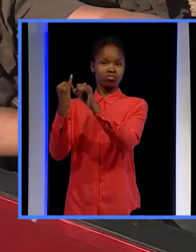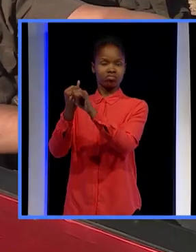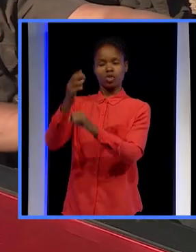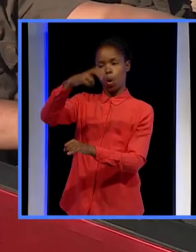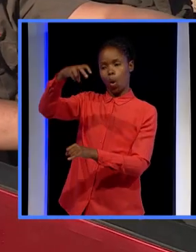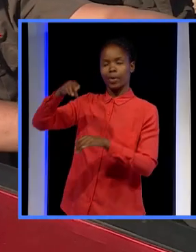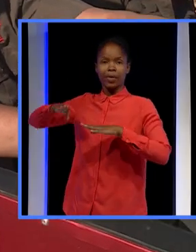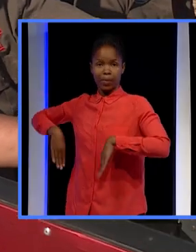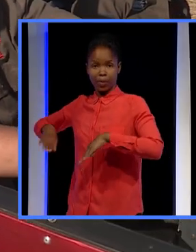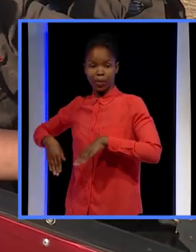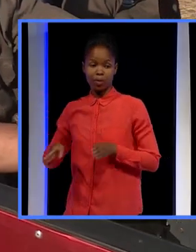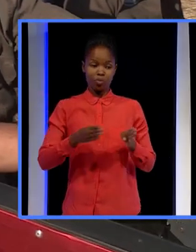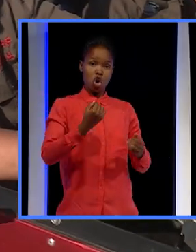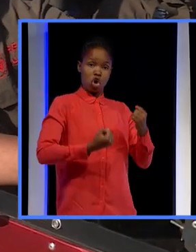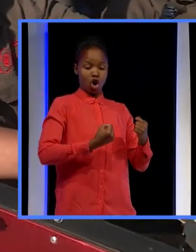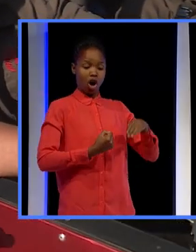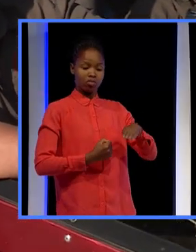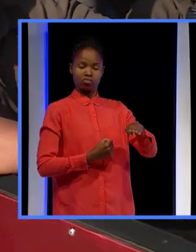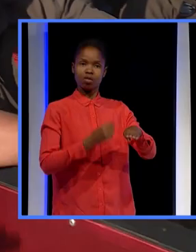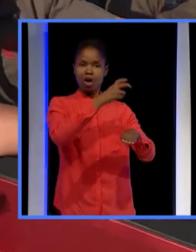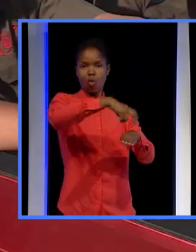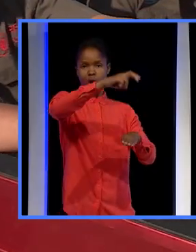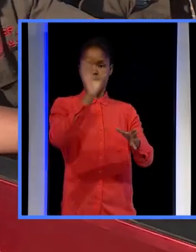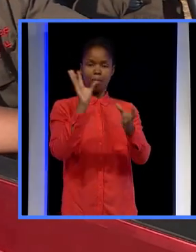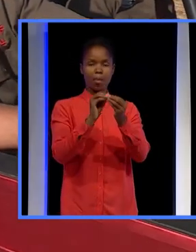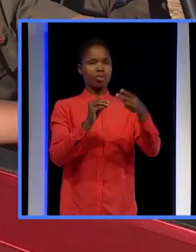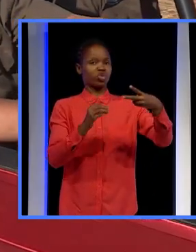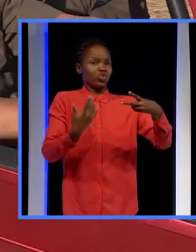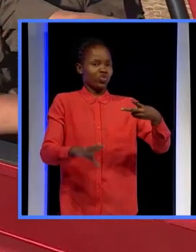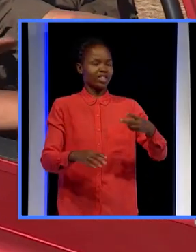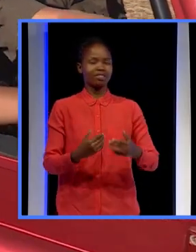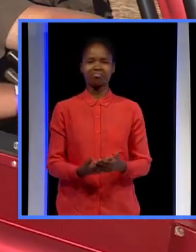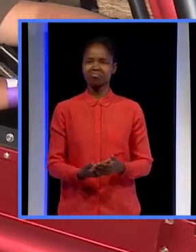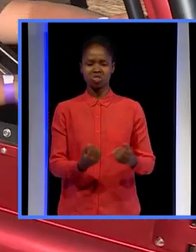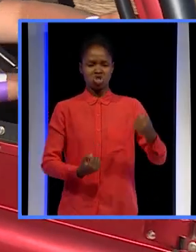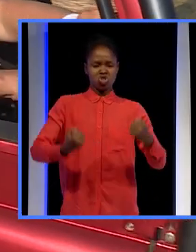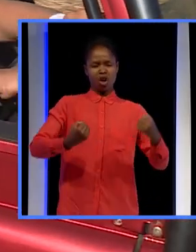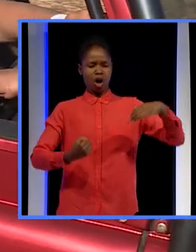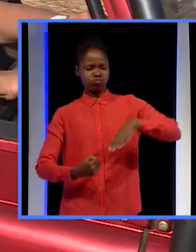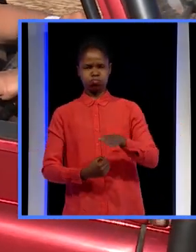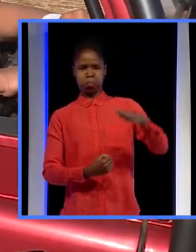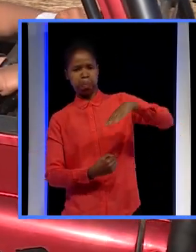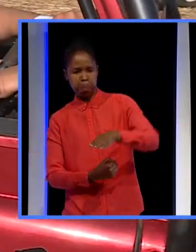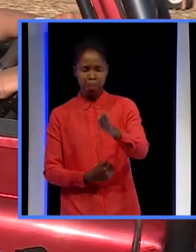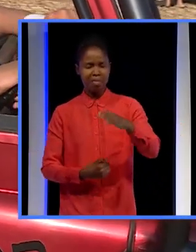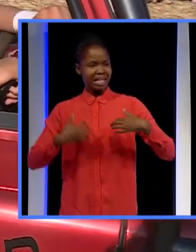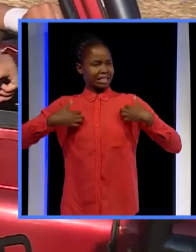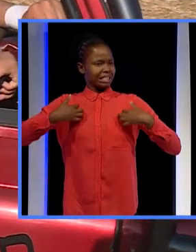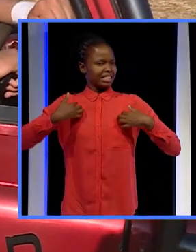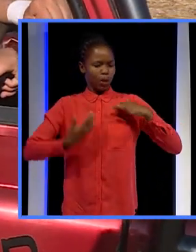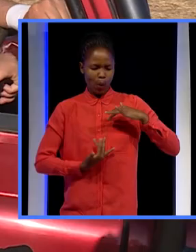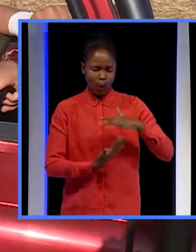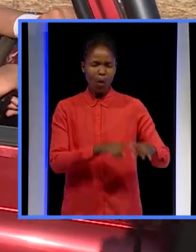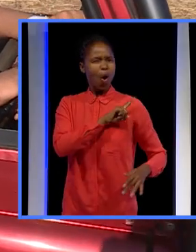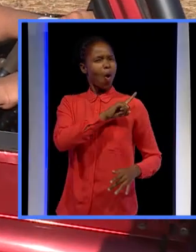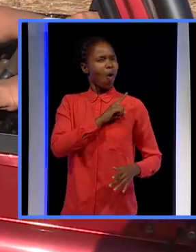two international tours already. What kind of like rush or adrenaline rush that you get from doing this? Because from where I'm standing, this is